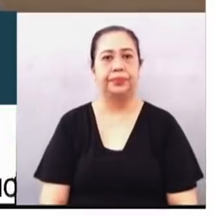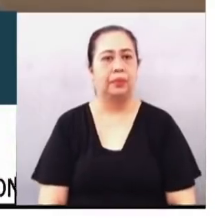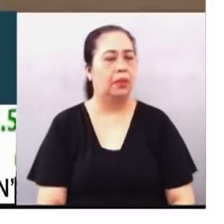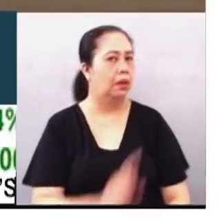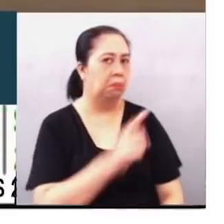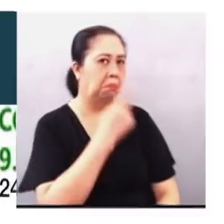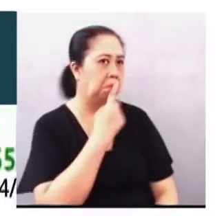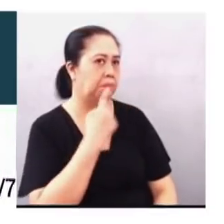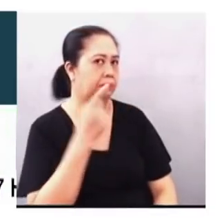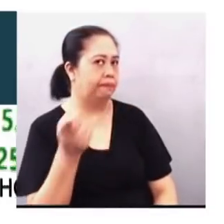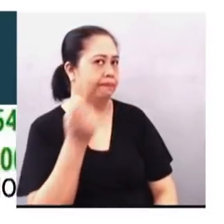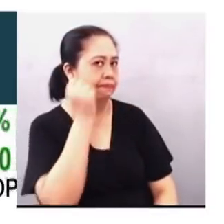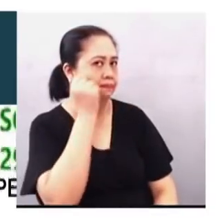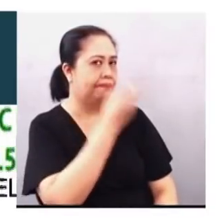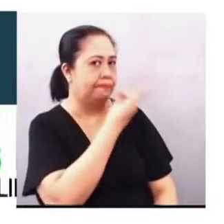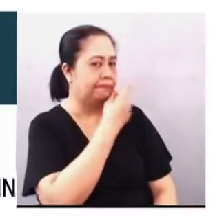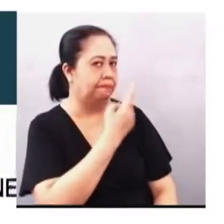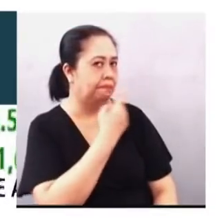sa inyo ni Mayor?